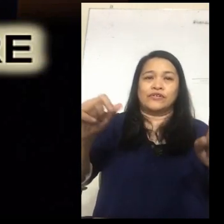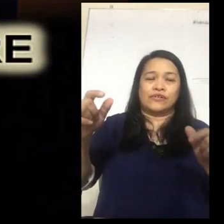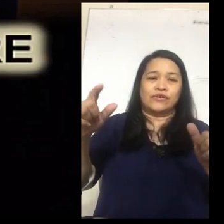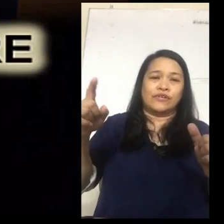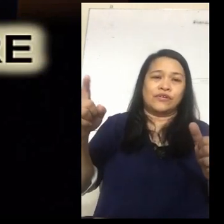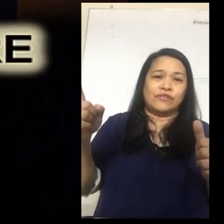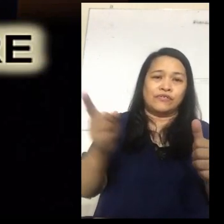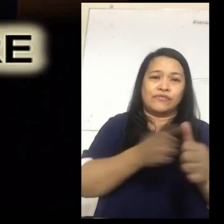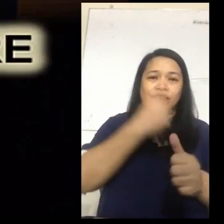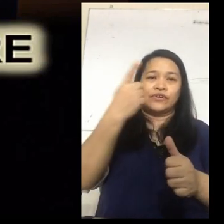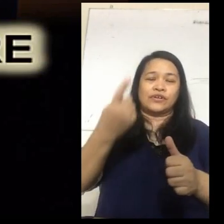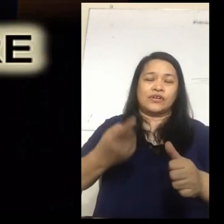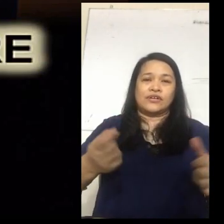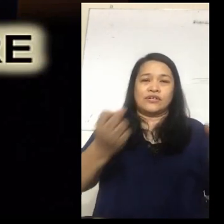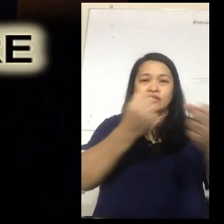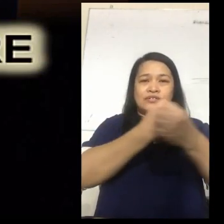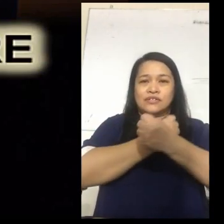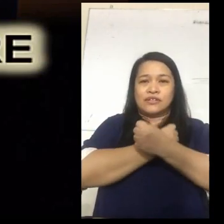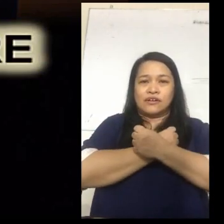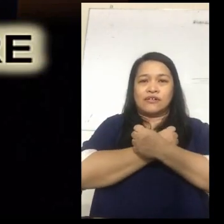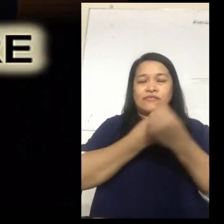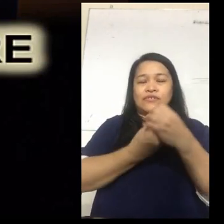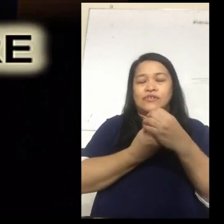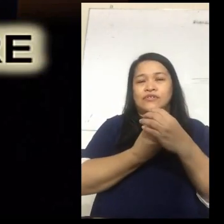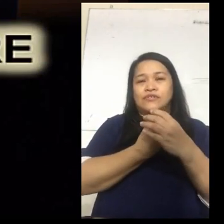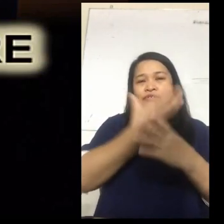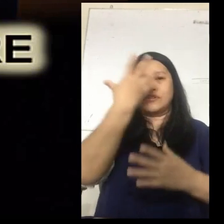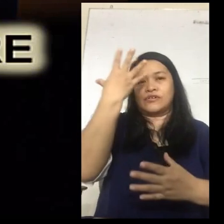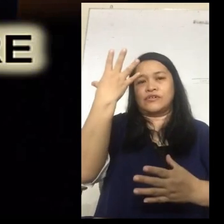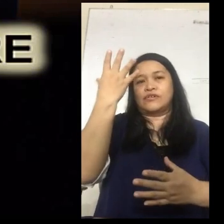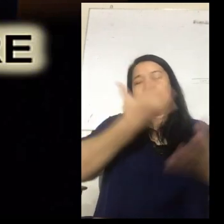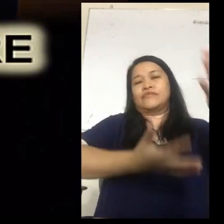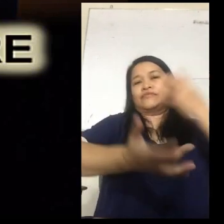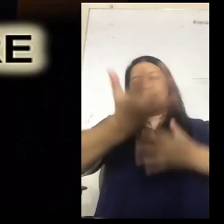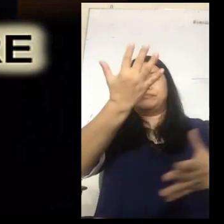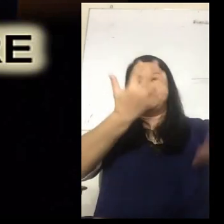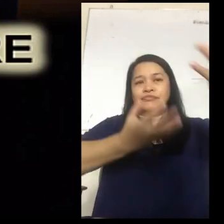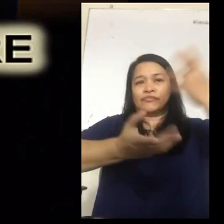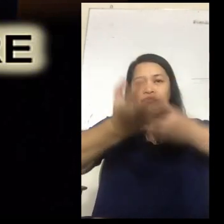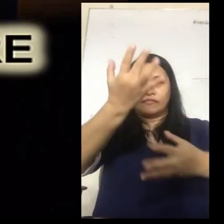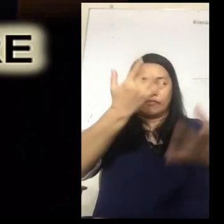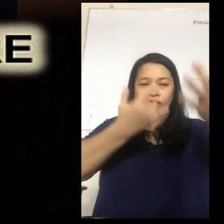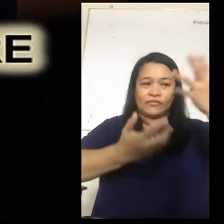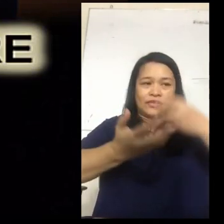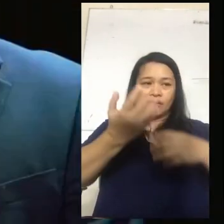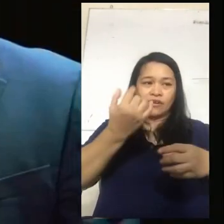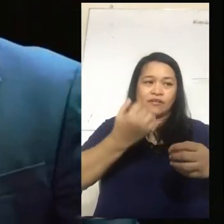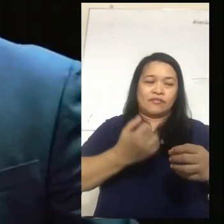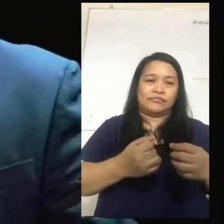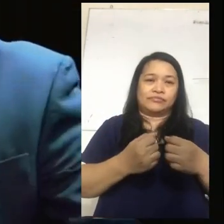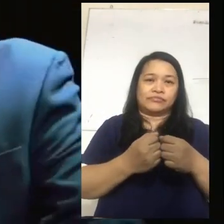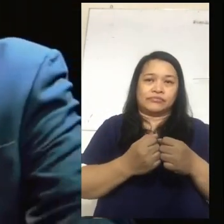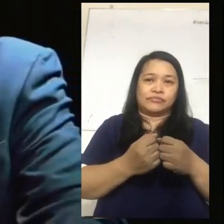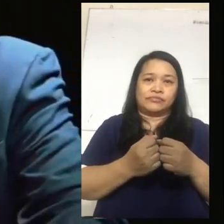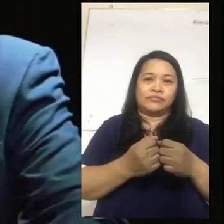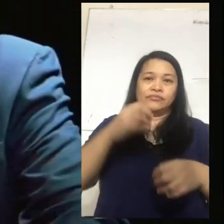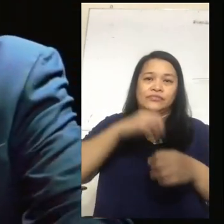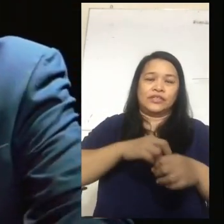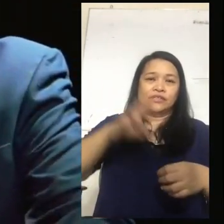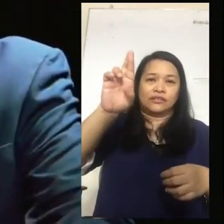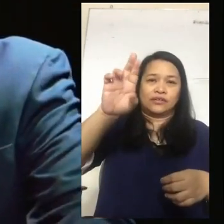glowing. Keep your first love fire glowing. Dito